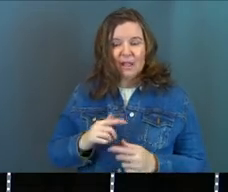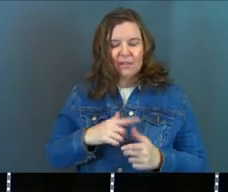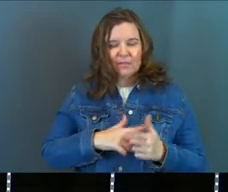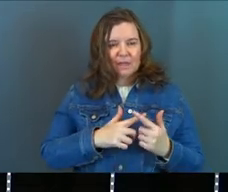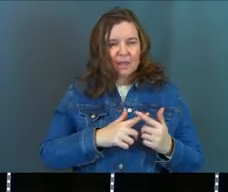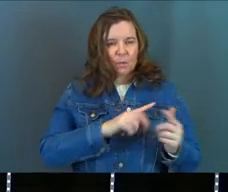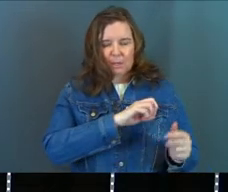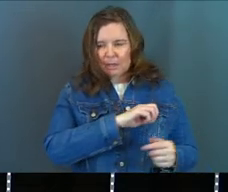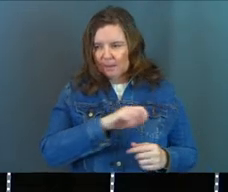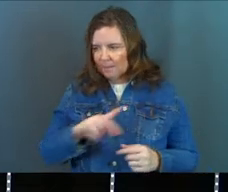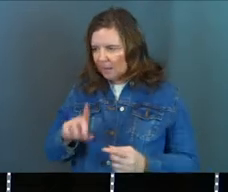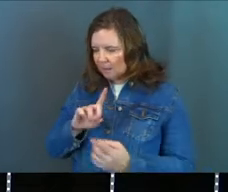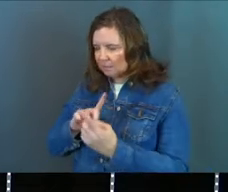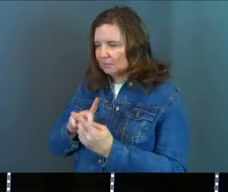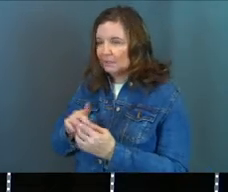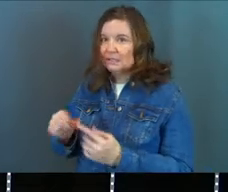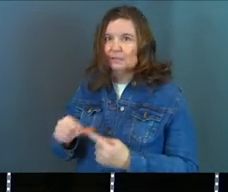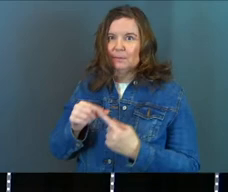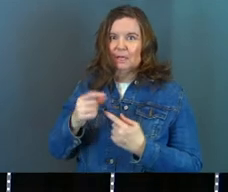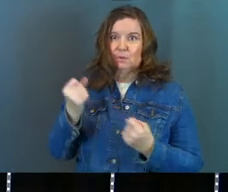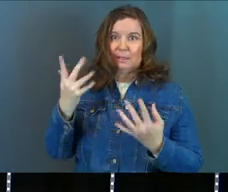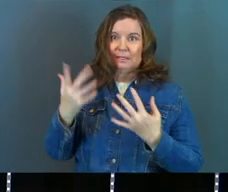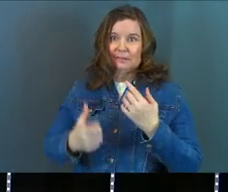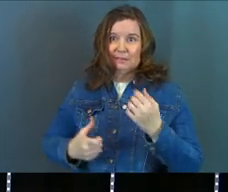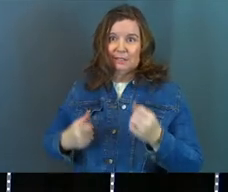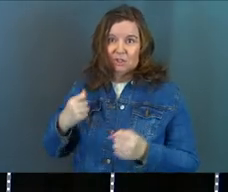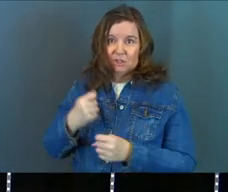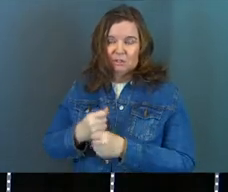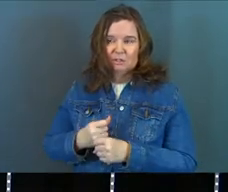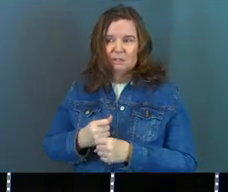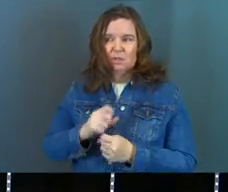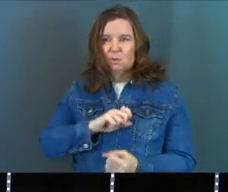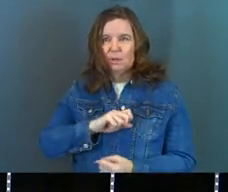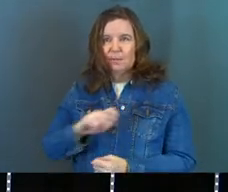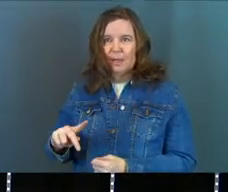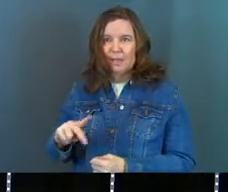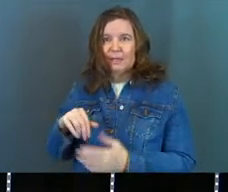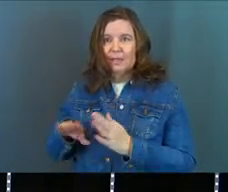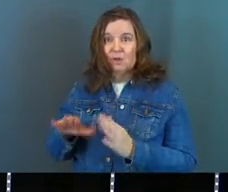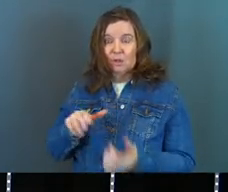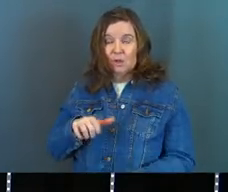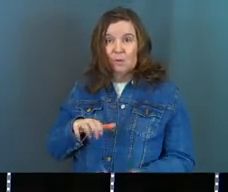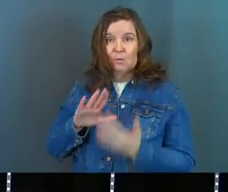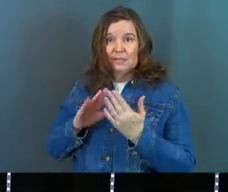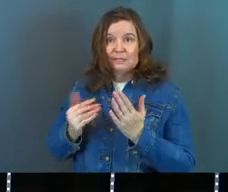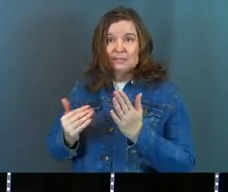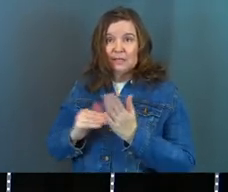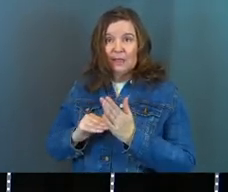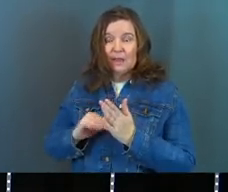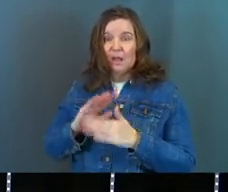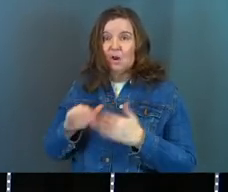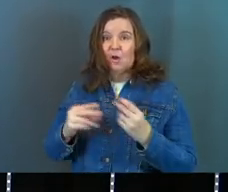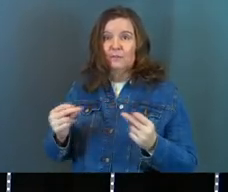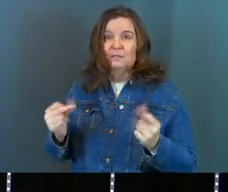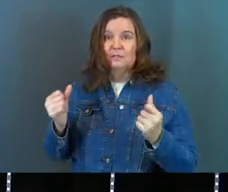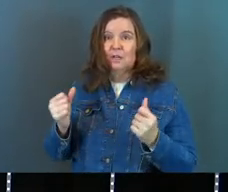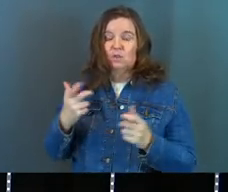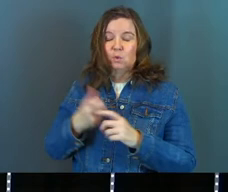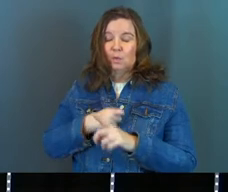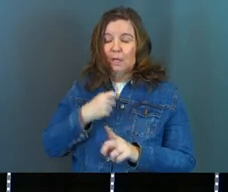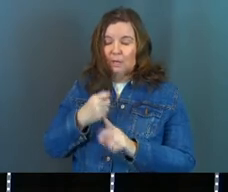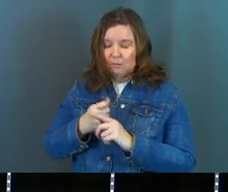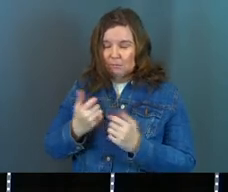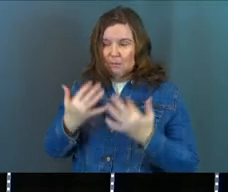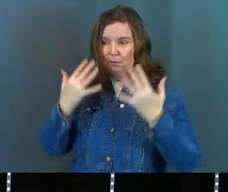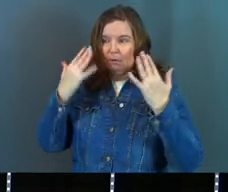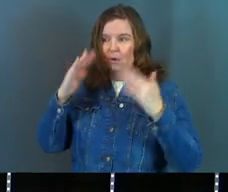And then we kind of come back, especially when it's been years. And you kind of come back into their presence again. And all of a sudden, you just get